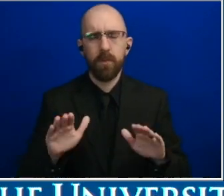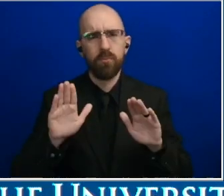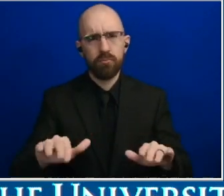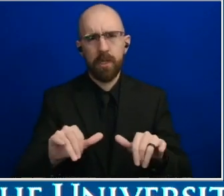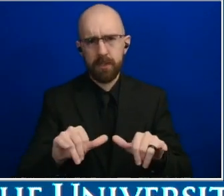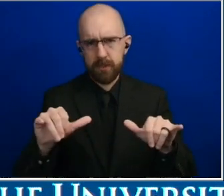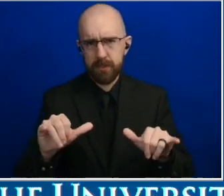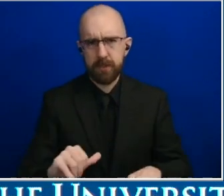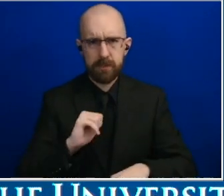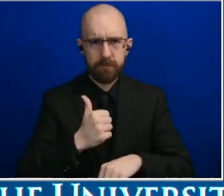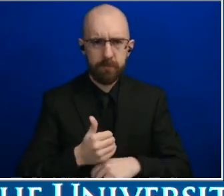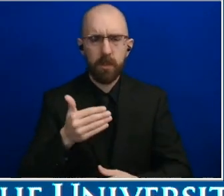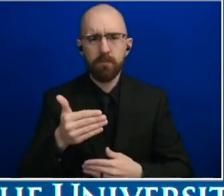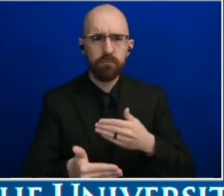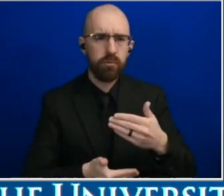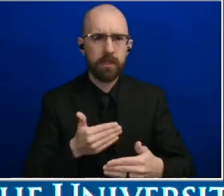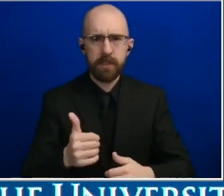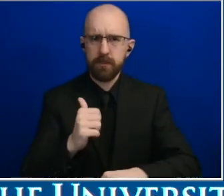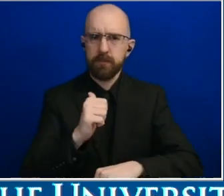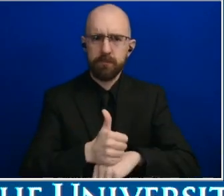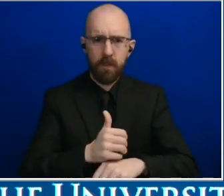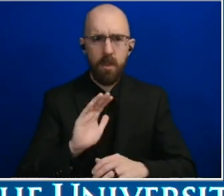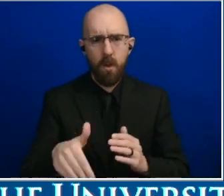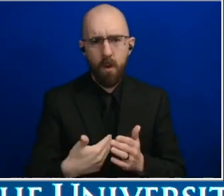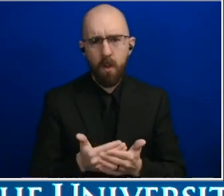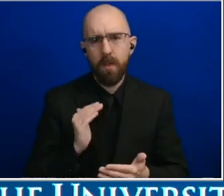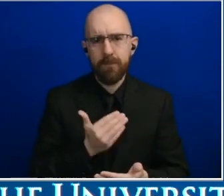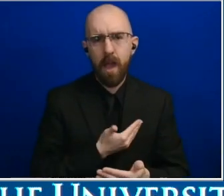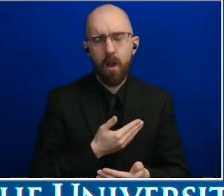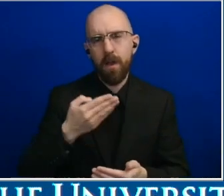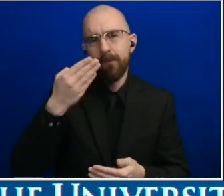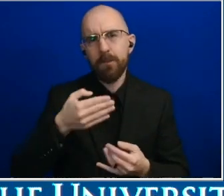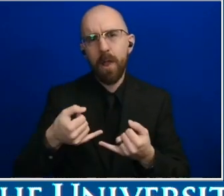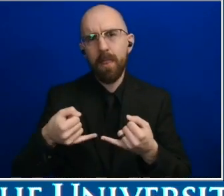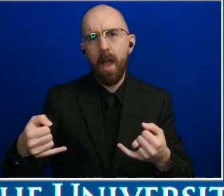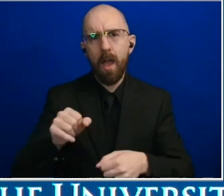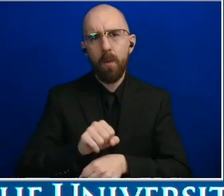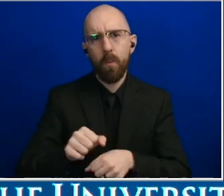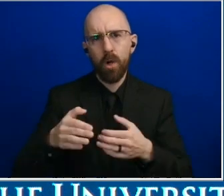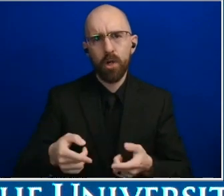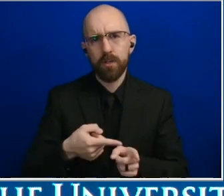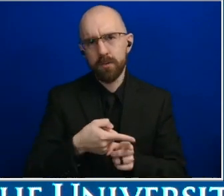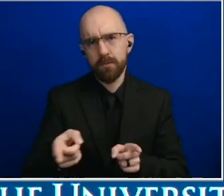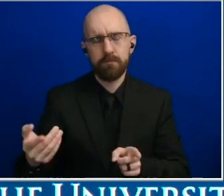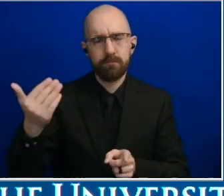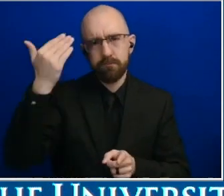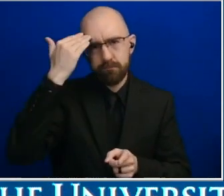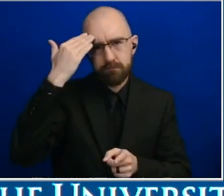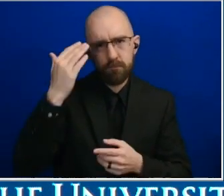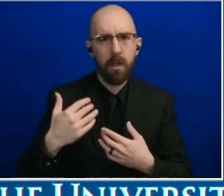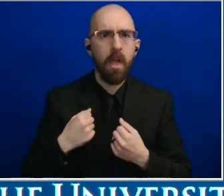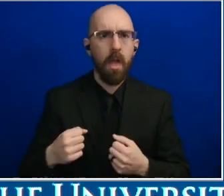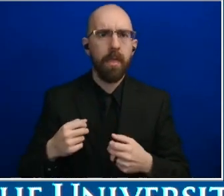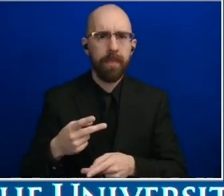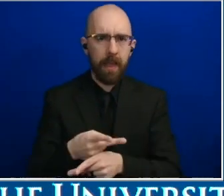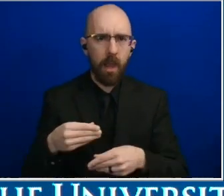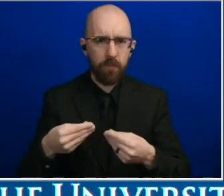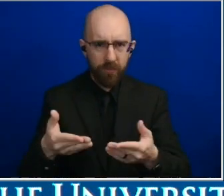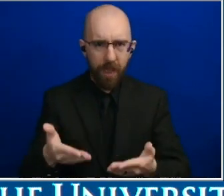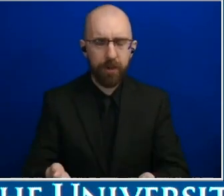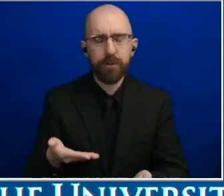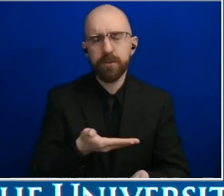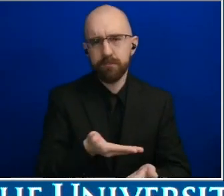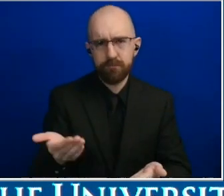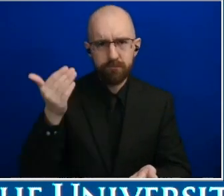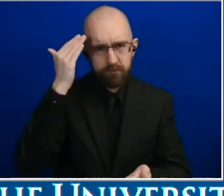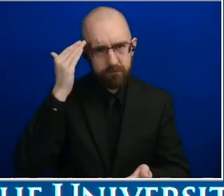in place. All of our frontline workers know, all healthcare providers. We are very aware of